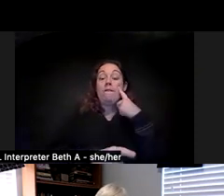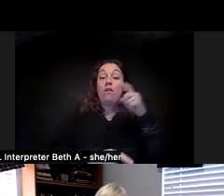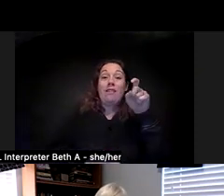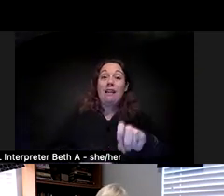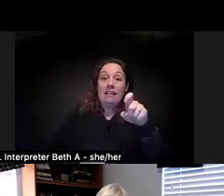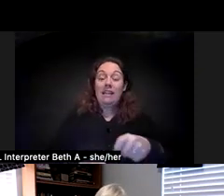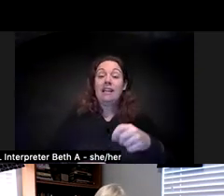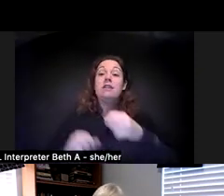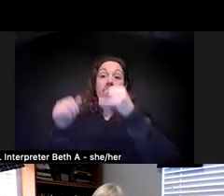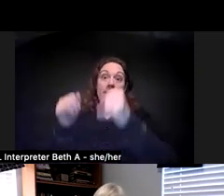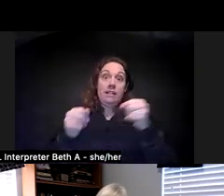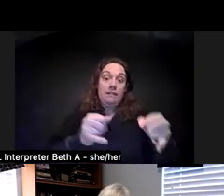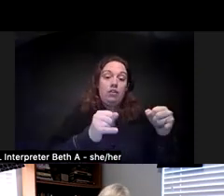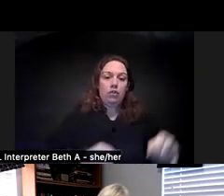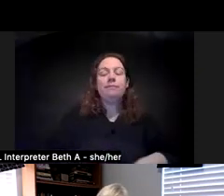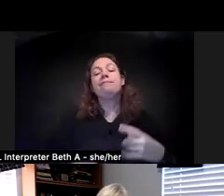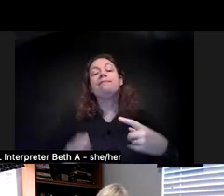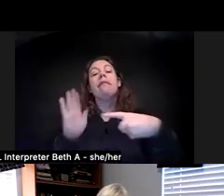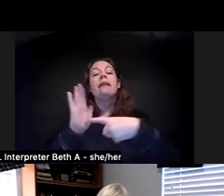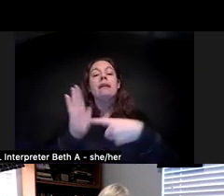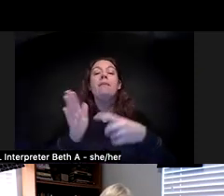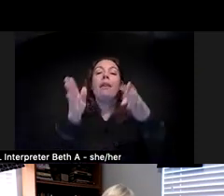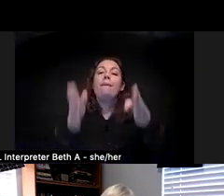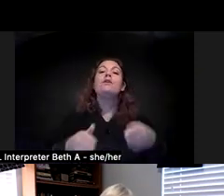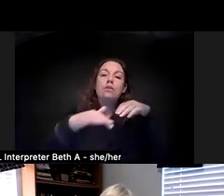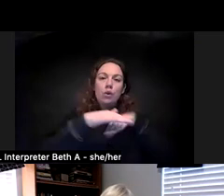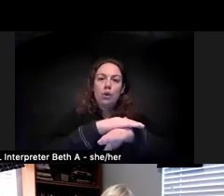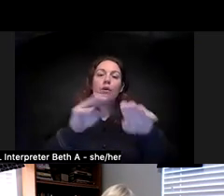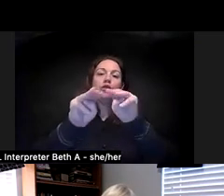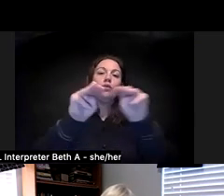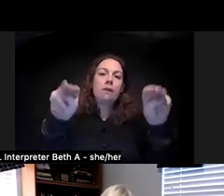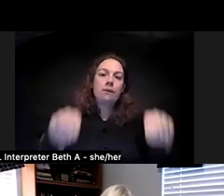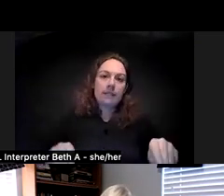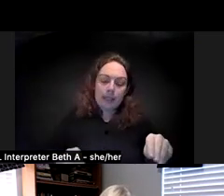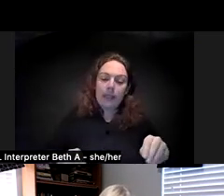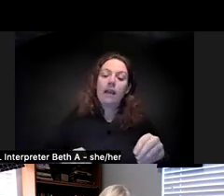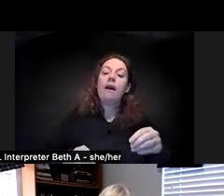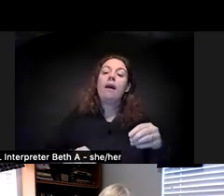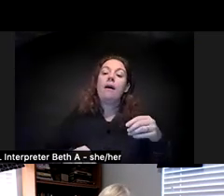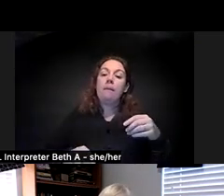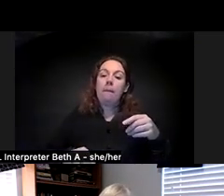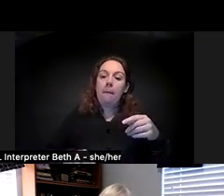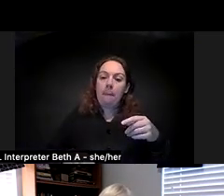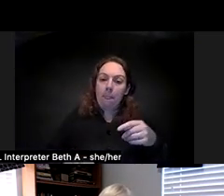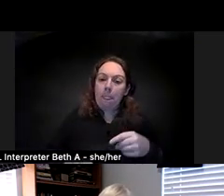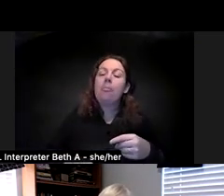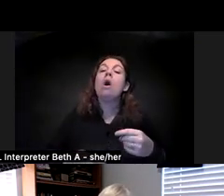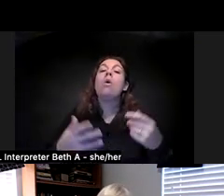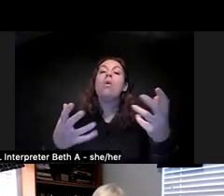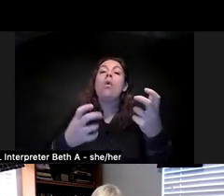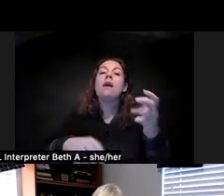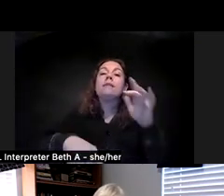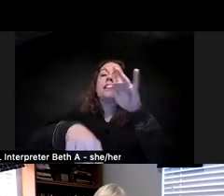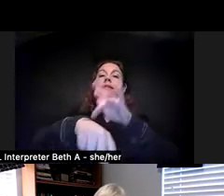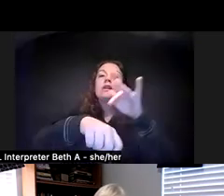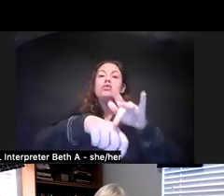example, someone who is blind and comes to a museum and takes a single touch tour has an option